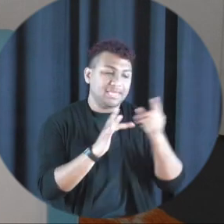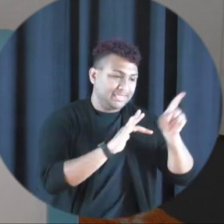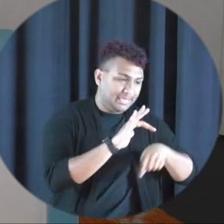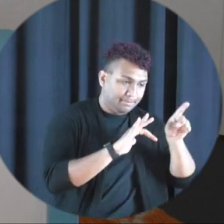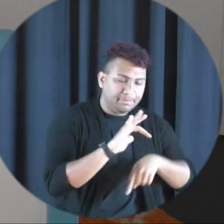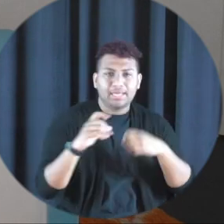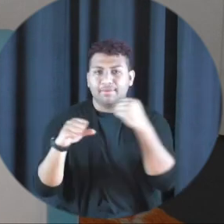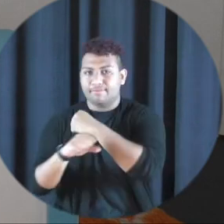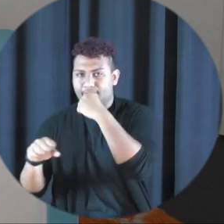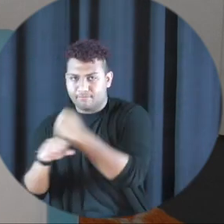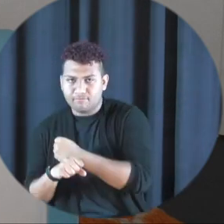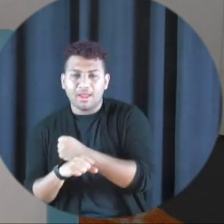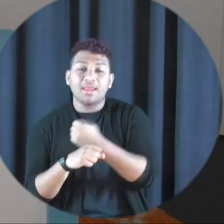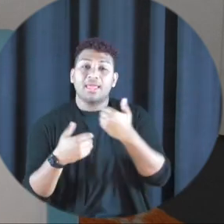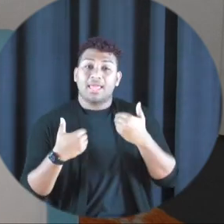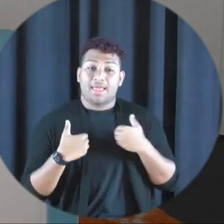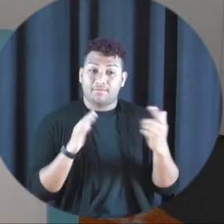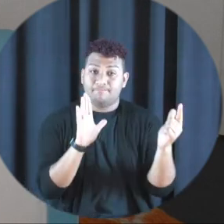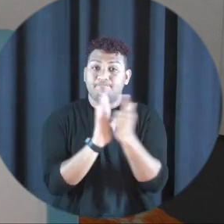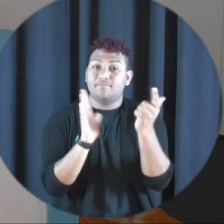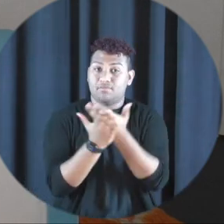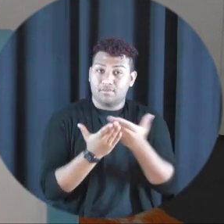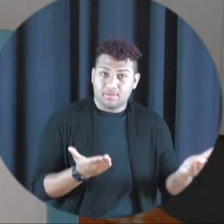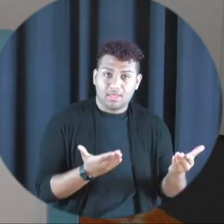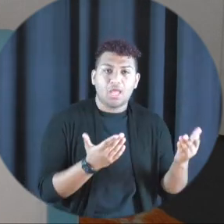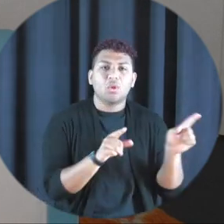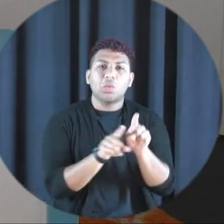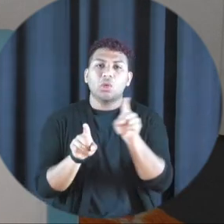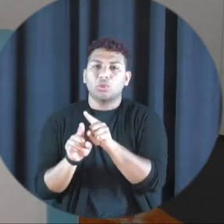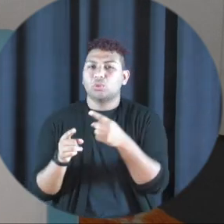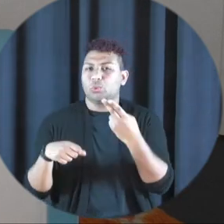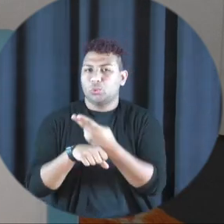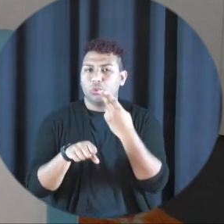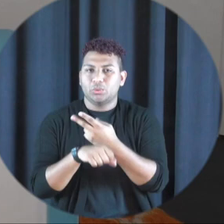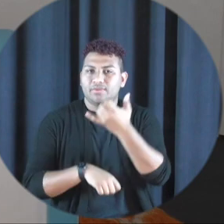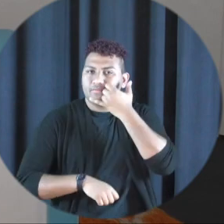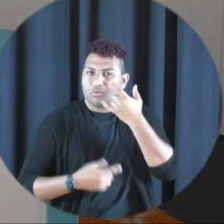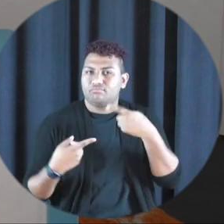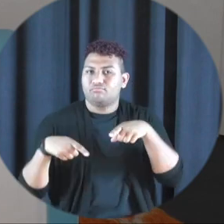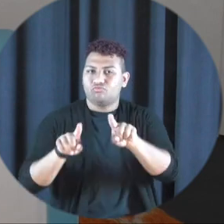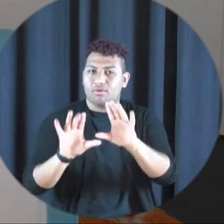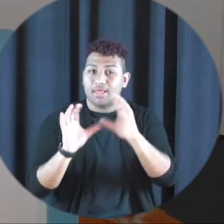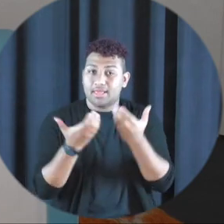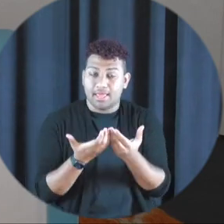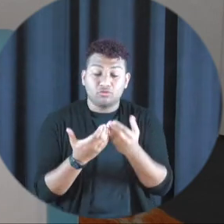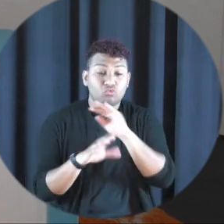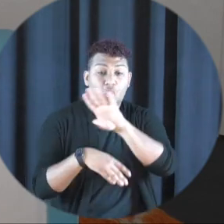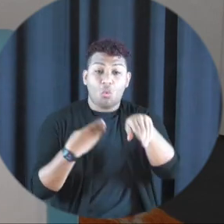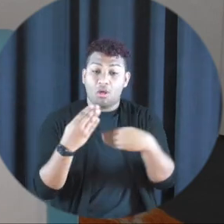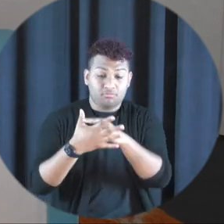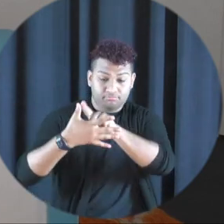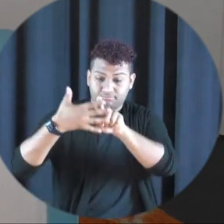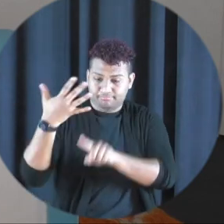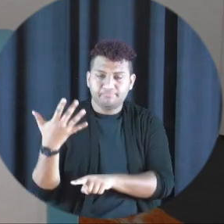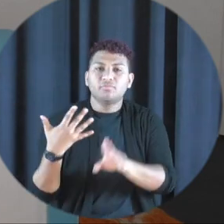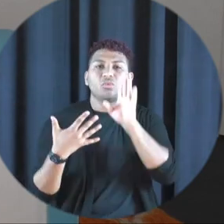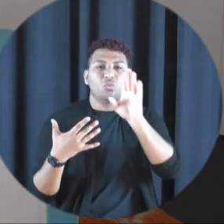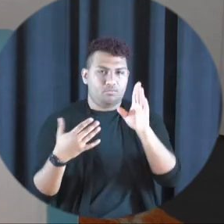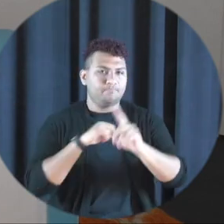fighting, possession of contraband, and various electronic device violations. All these offenses will include